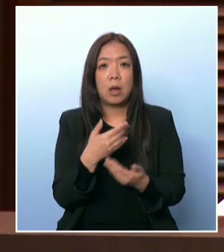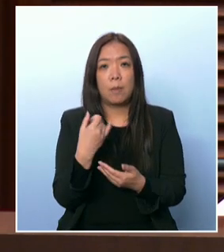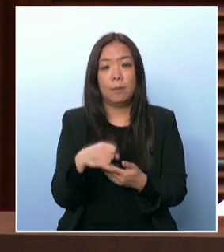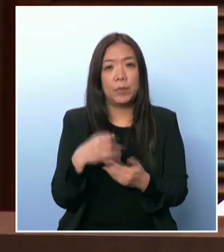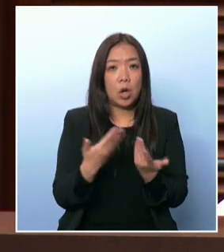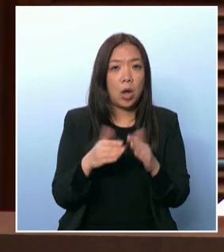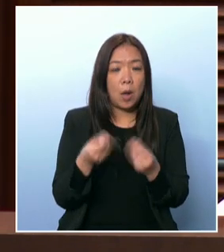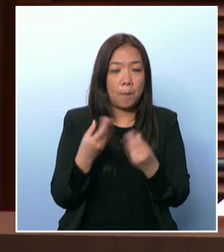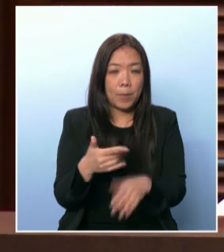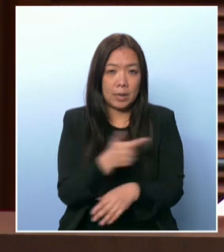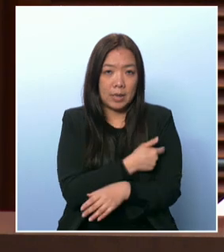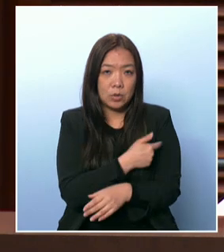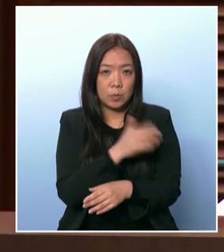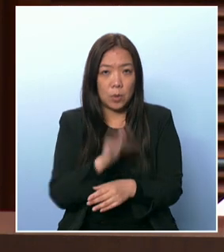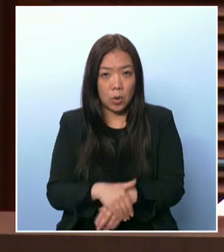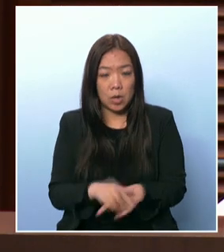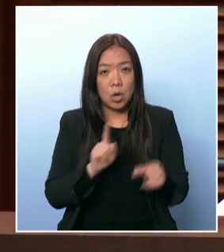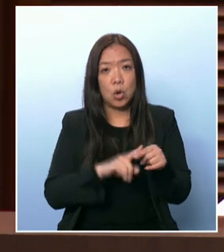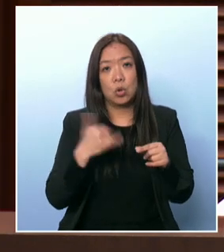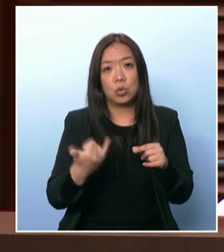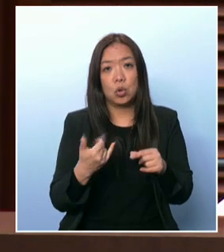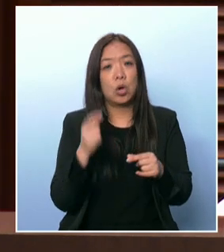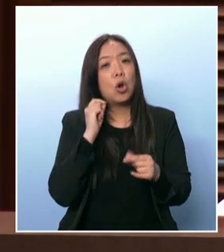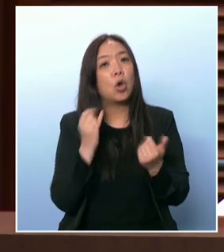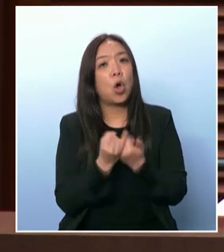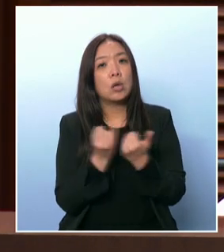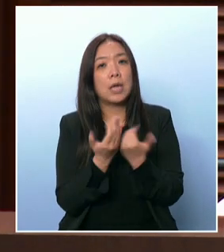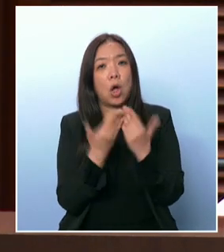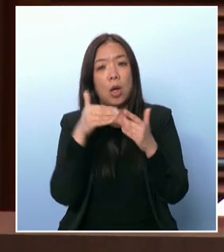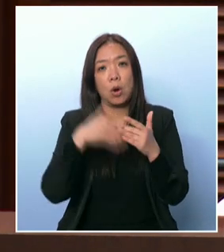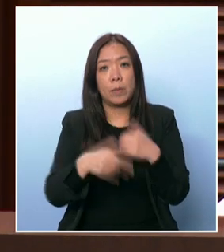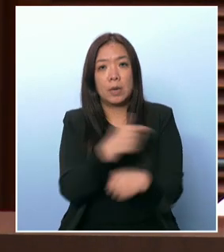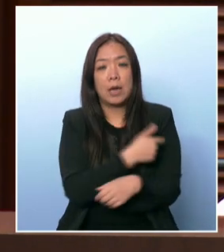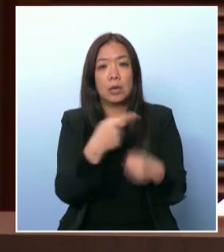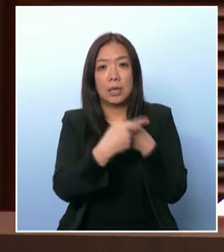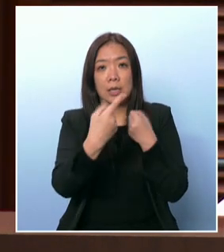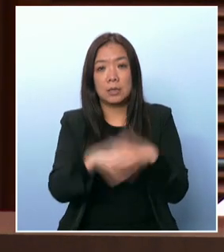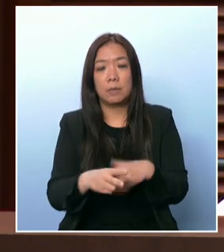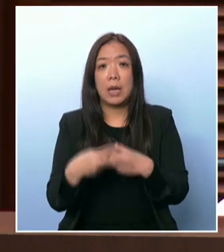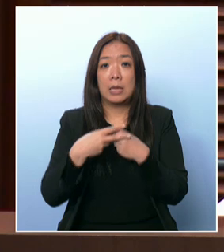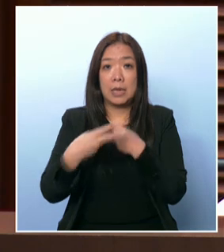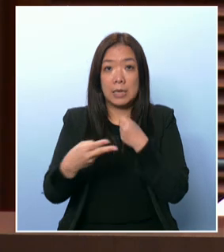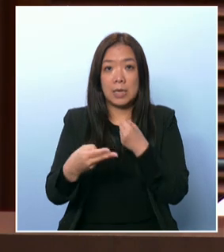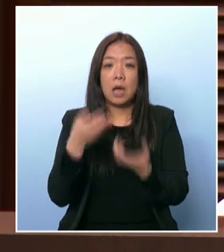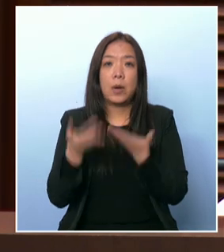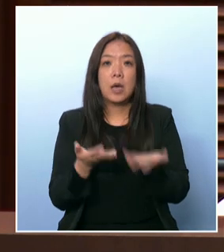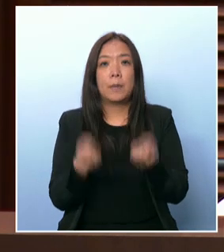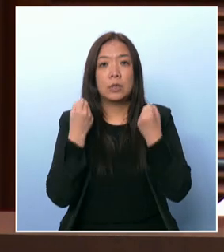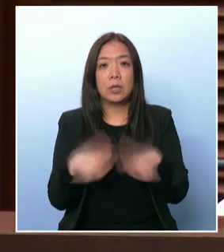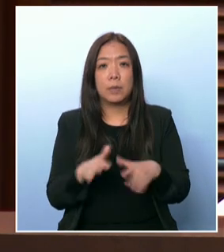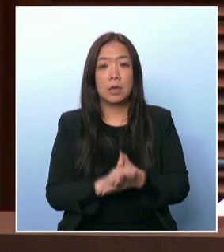which cannot identify an appropriate service providers, the SIT would also provide outreach vaccination services to the